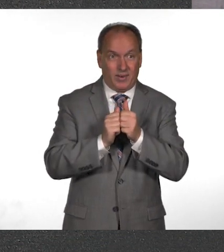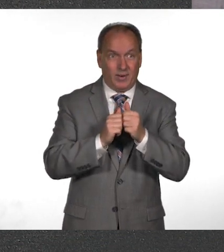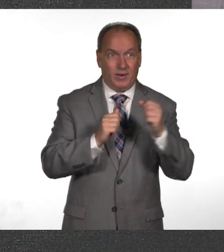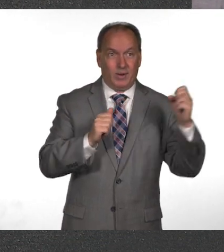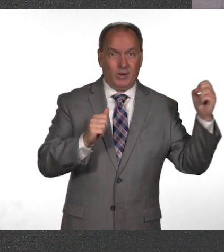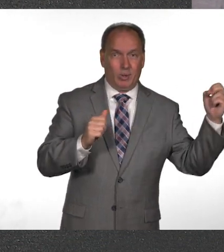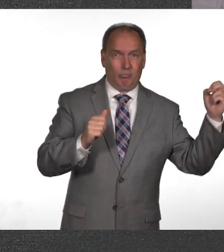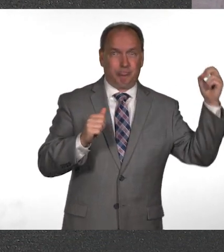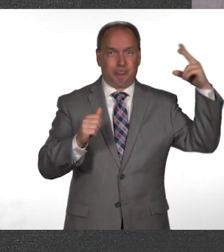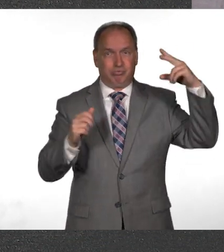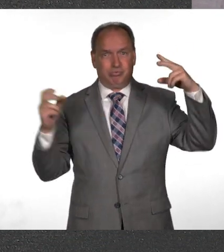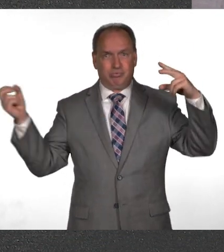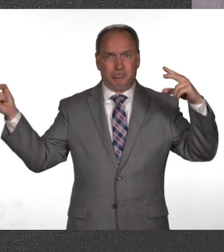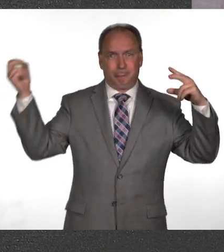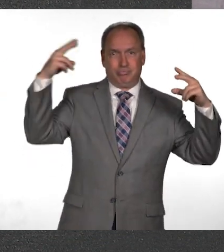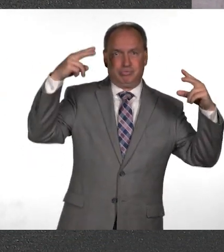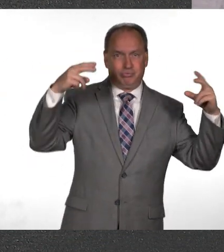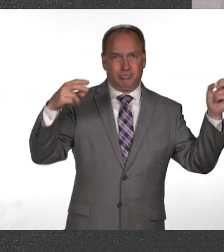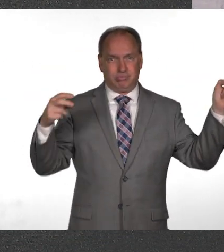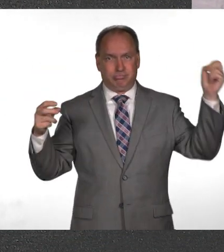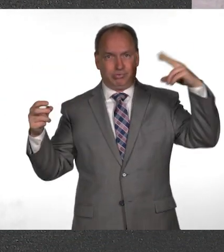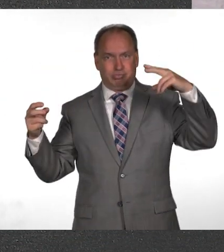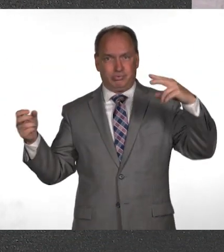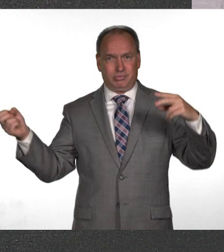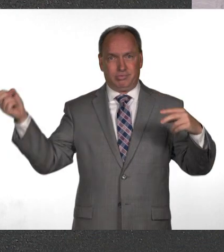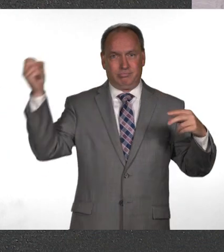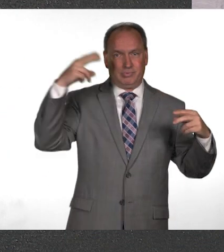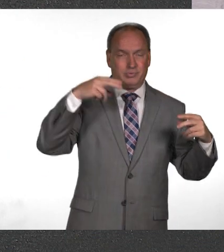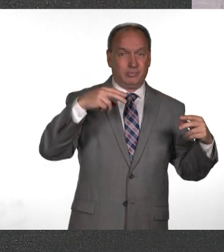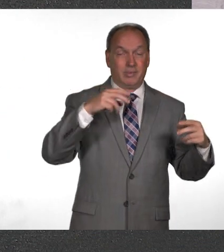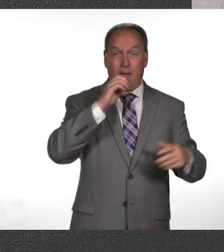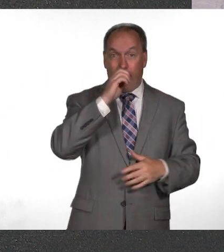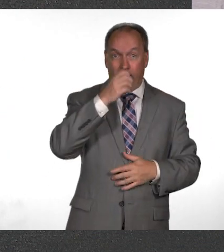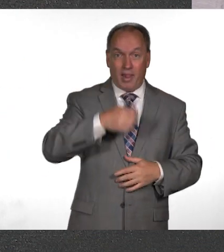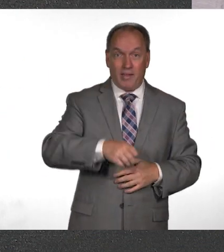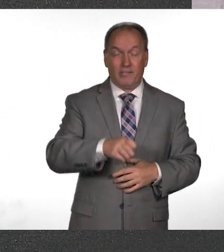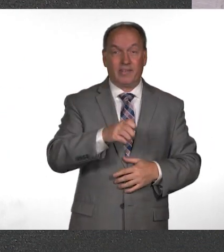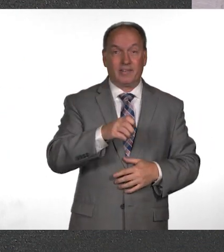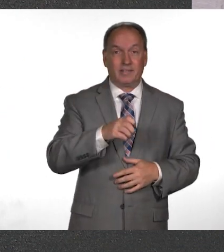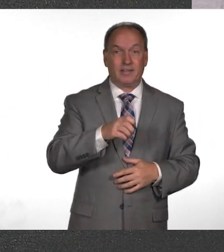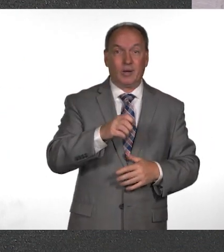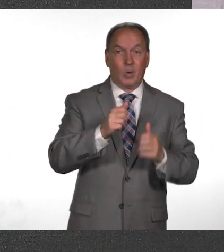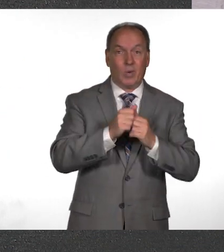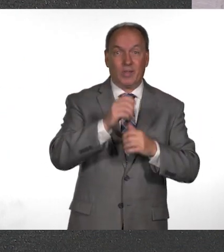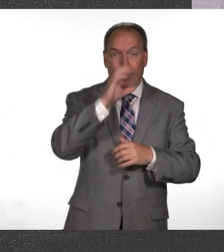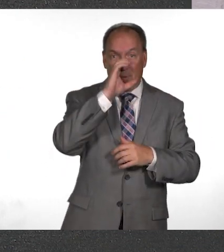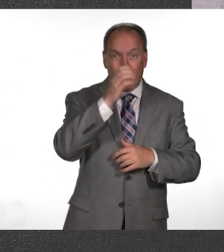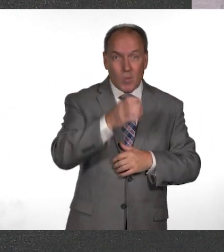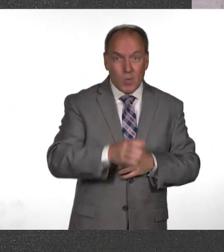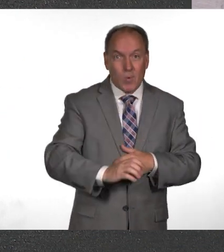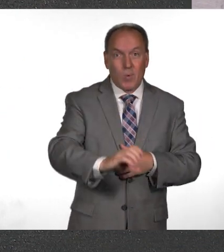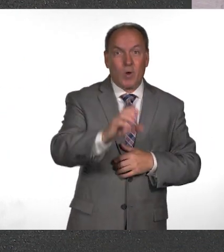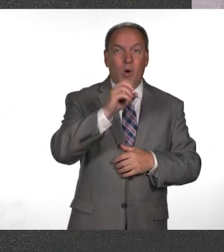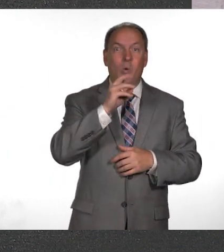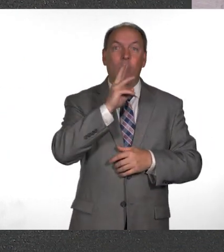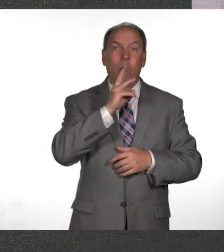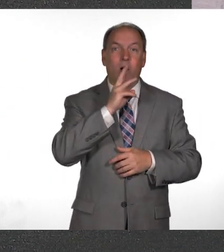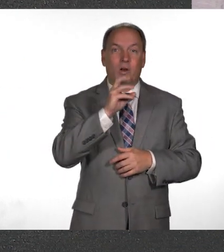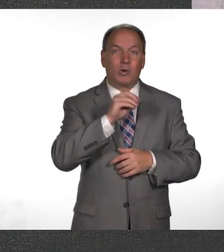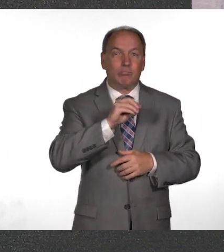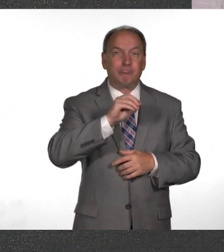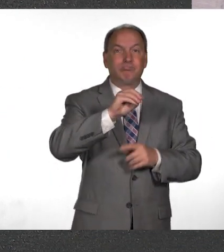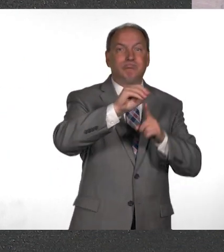Now that's funny. Look, Elephant Gerald is blowing some water out of